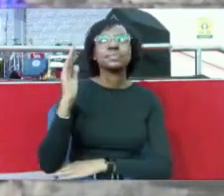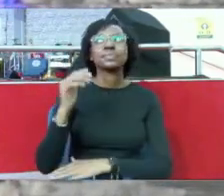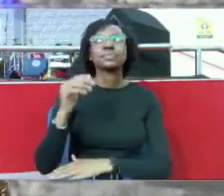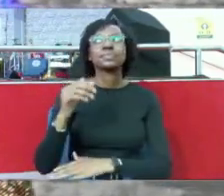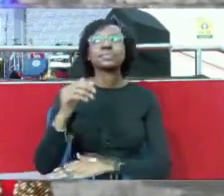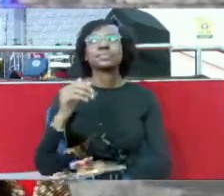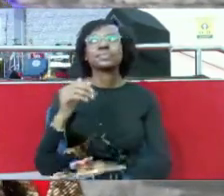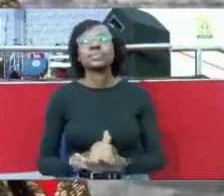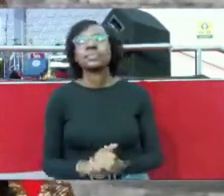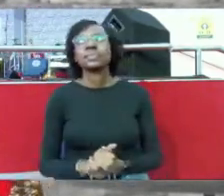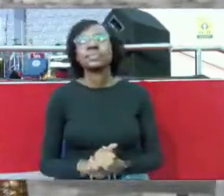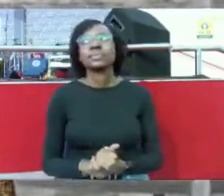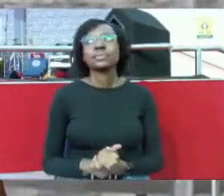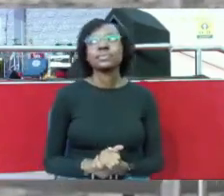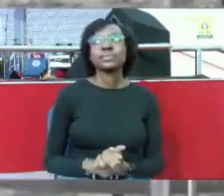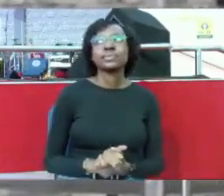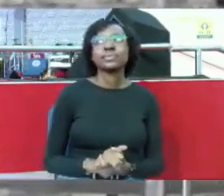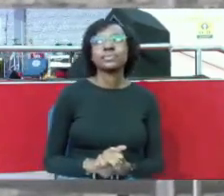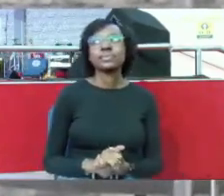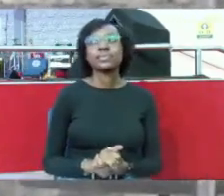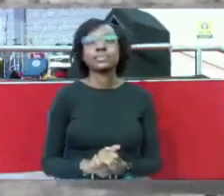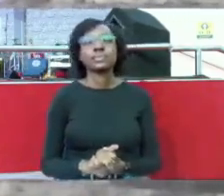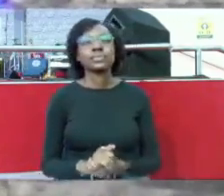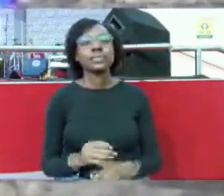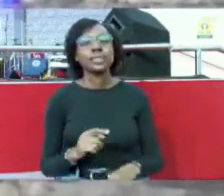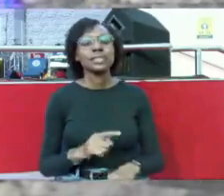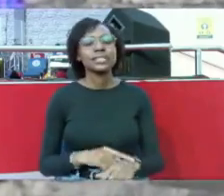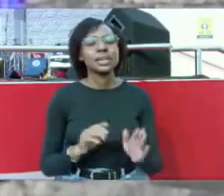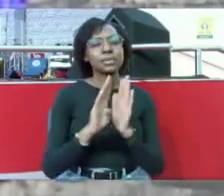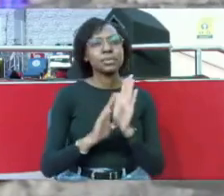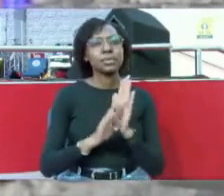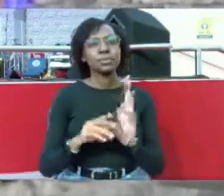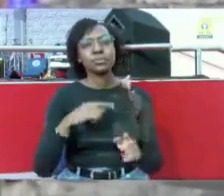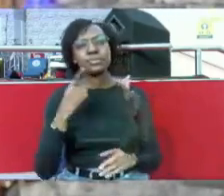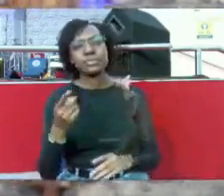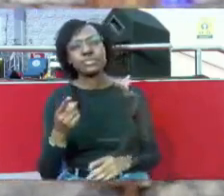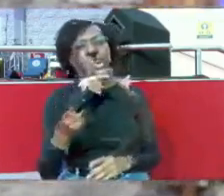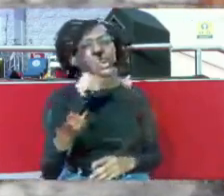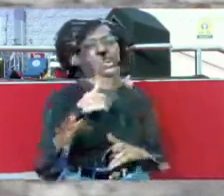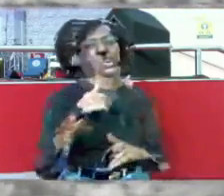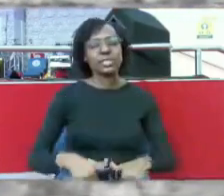na mapatano ya karibu sana na Bwana. When the Bible says that